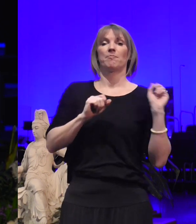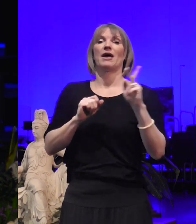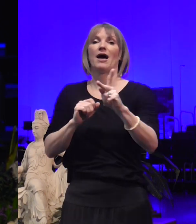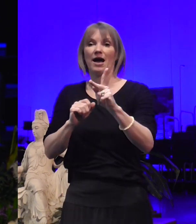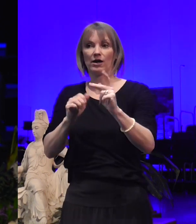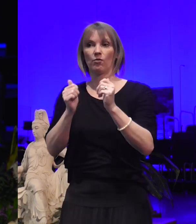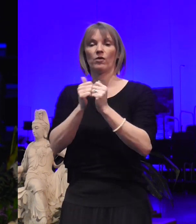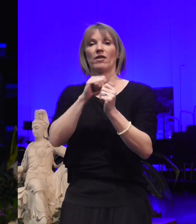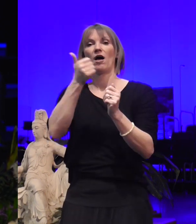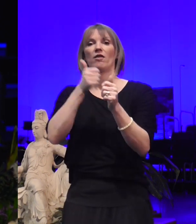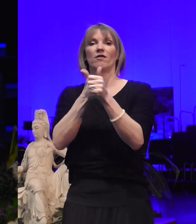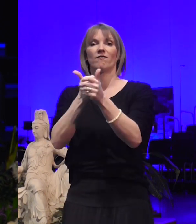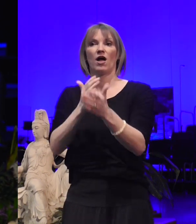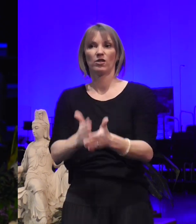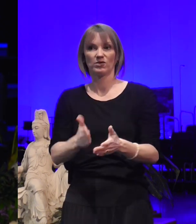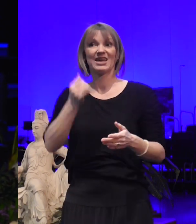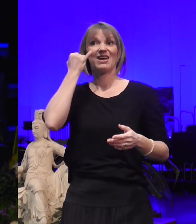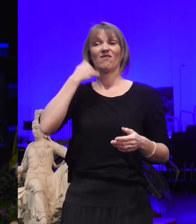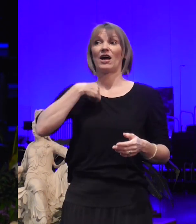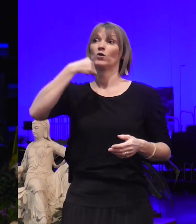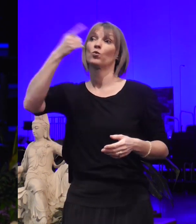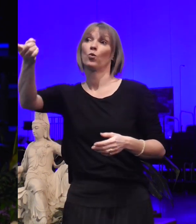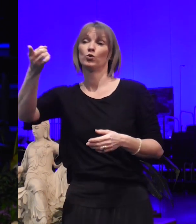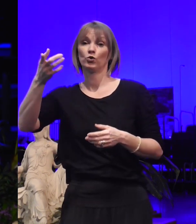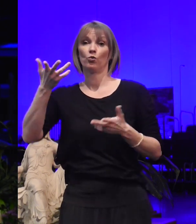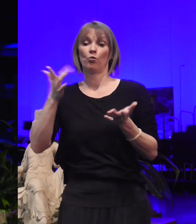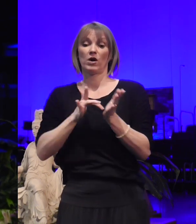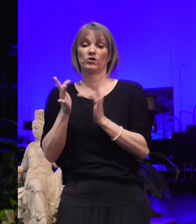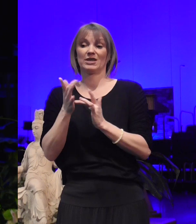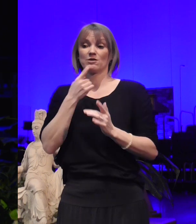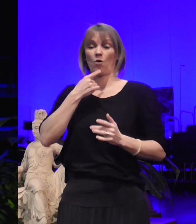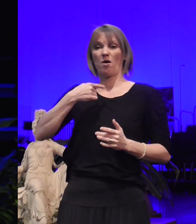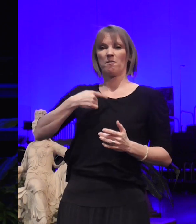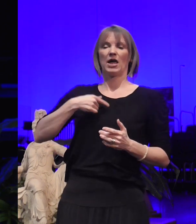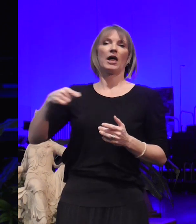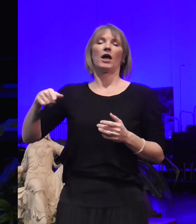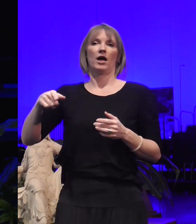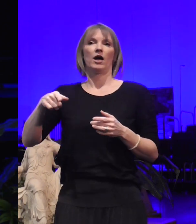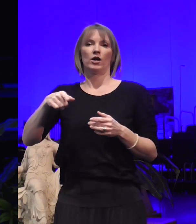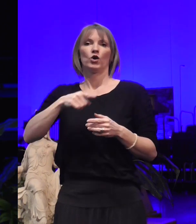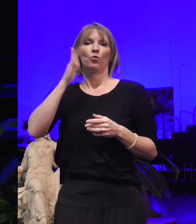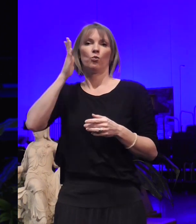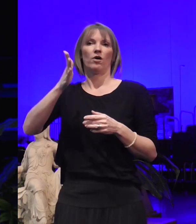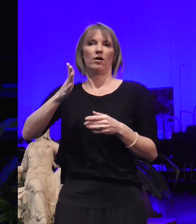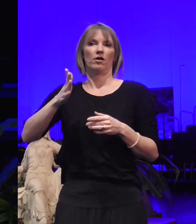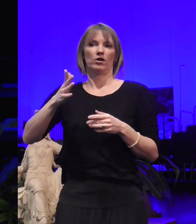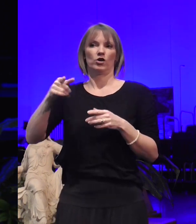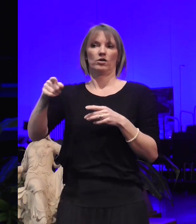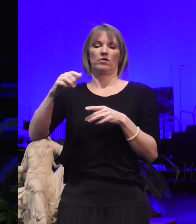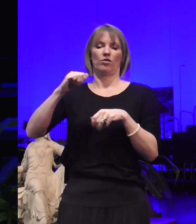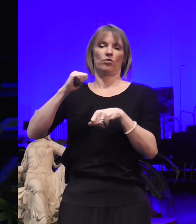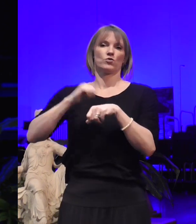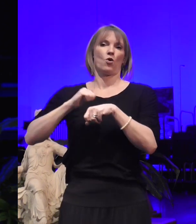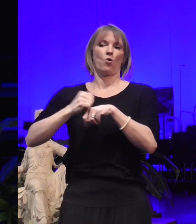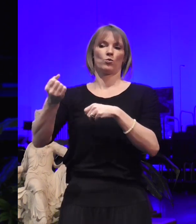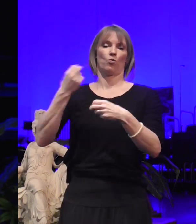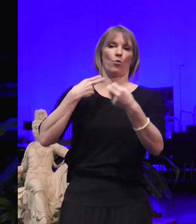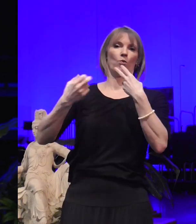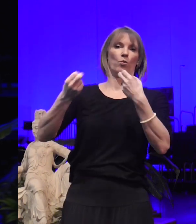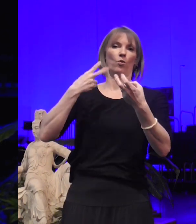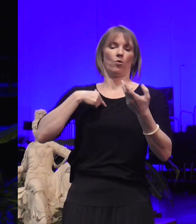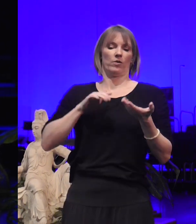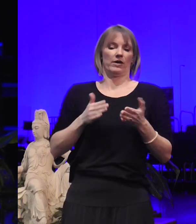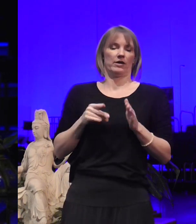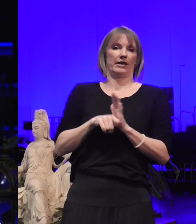says, "If I told you, you would stone me to death." So we can only infer that Jesus may have said something to